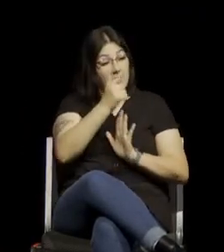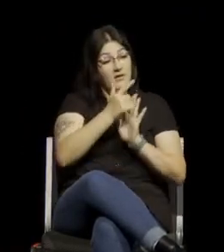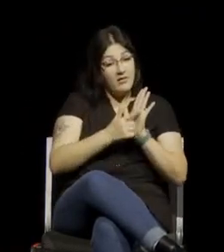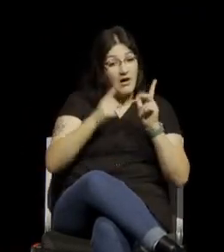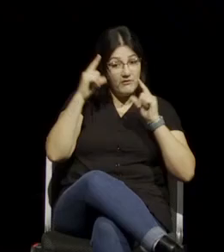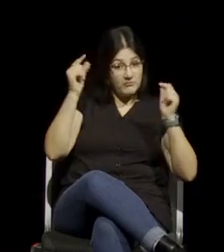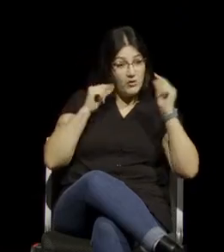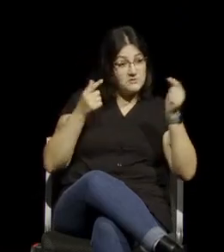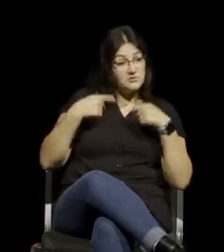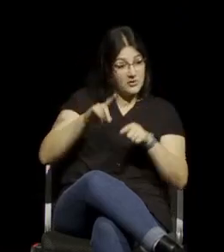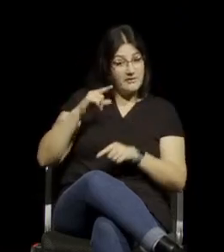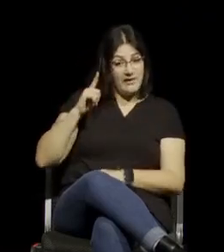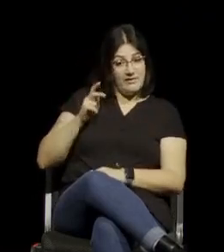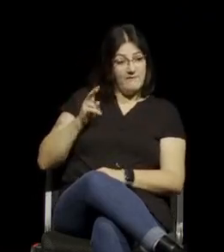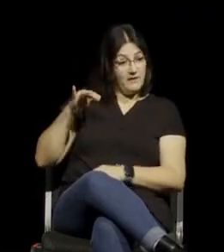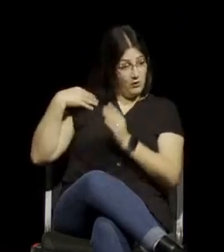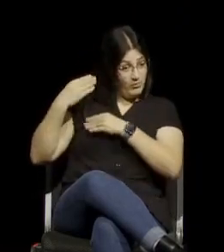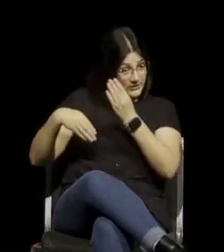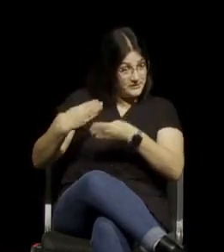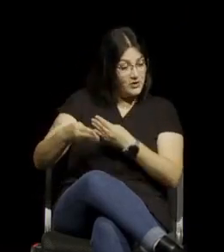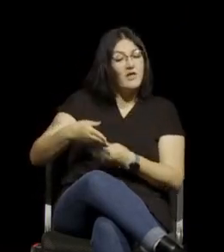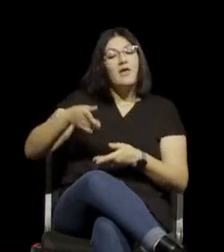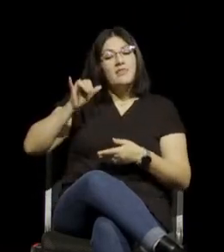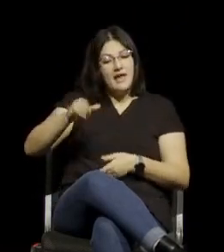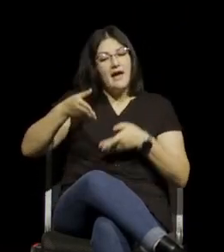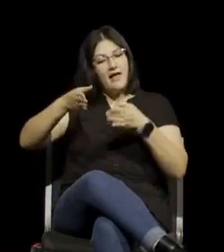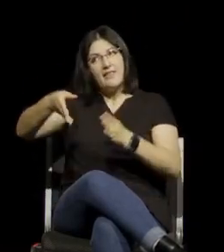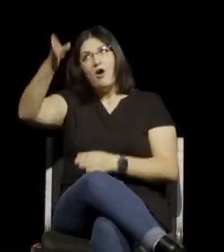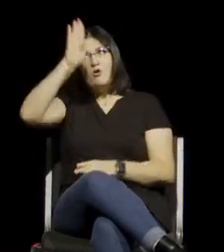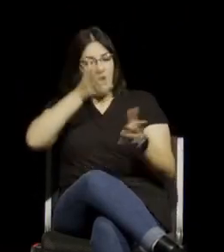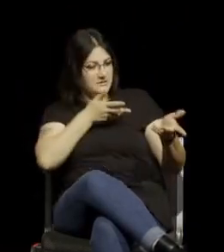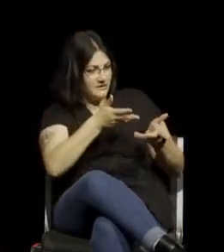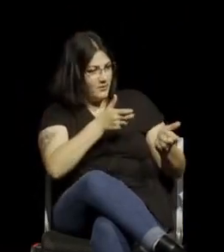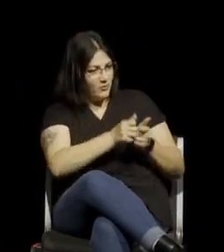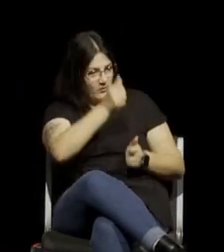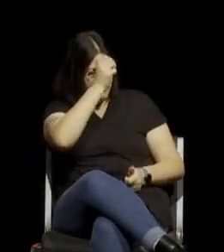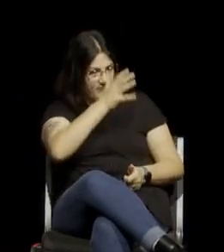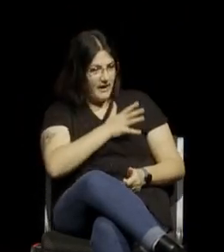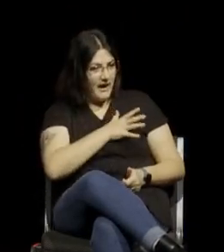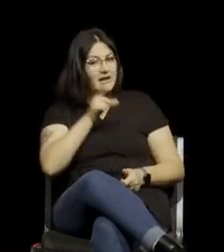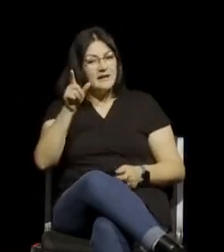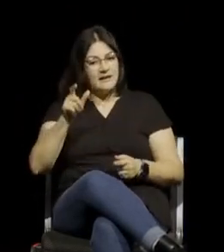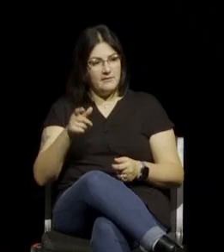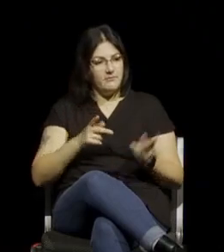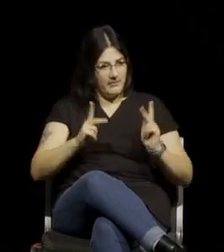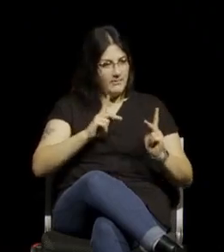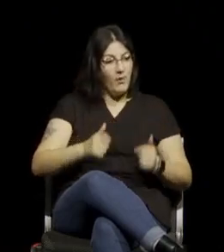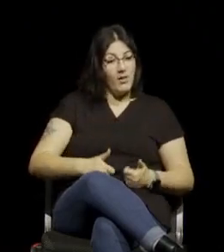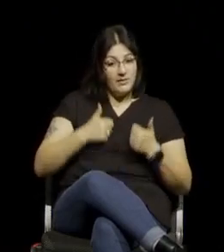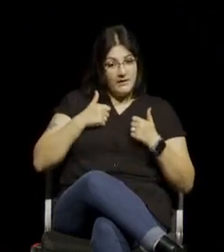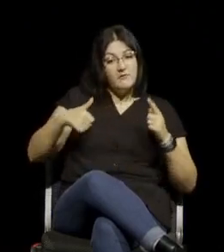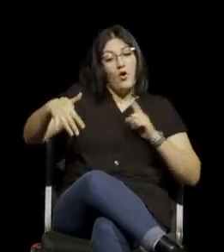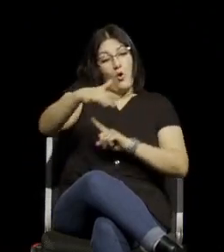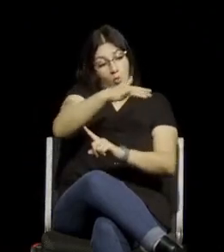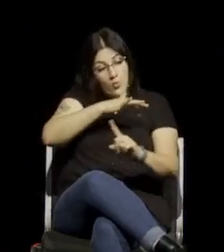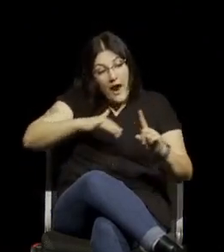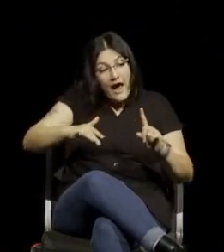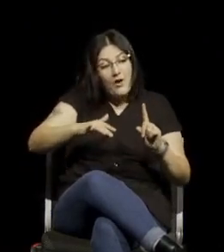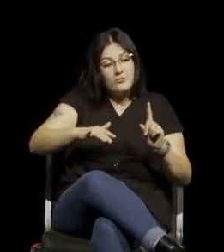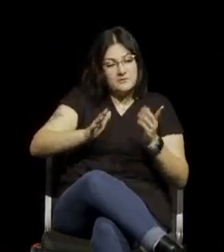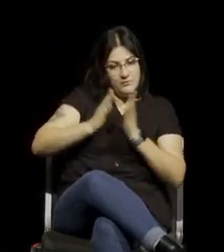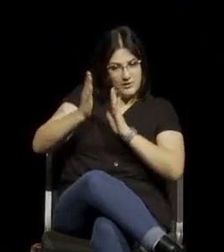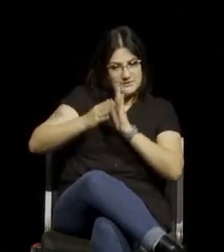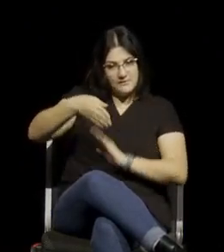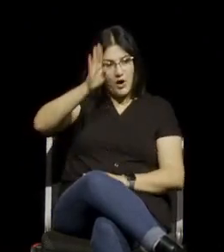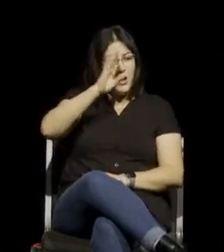and the Levitical priesthood allowed God to commune with man. People lived around the presence of God, and